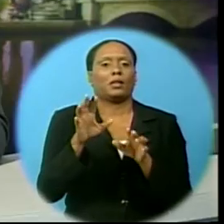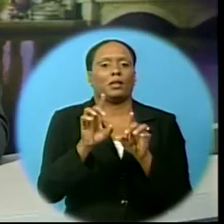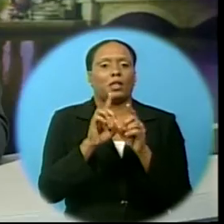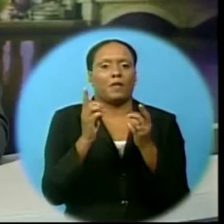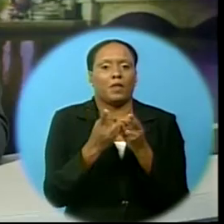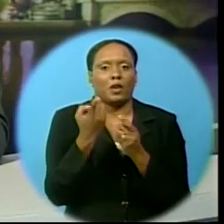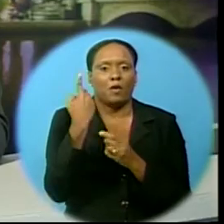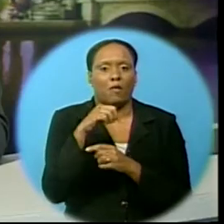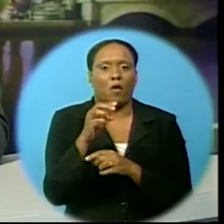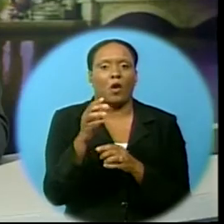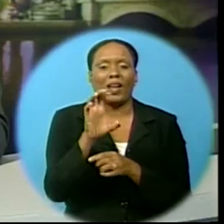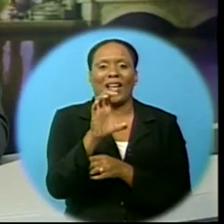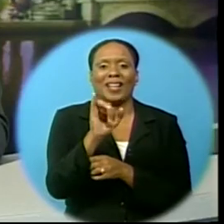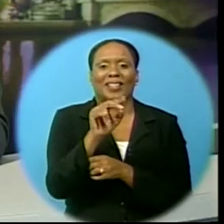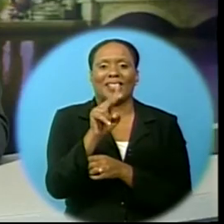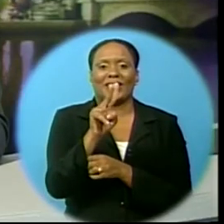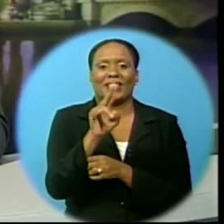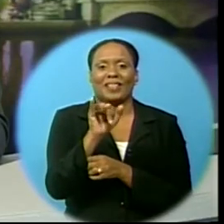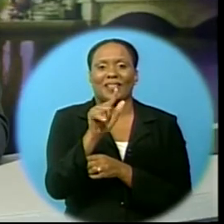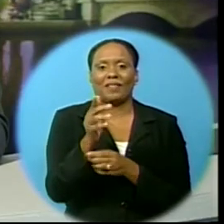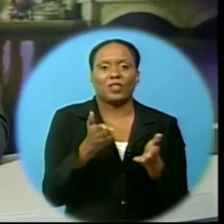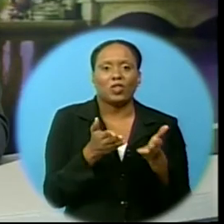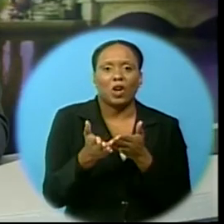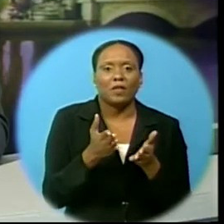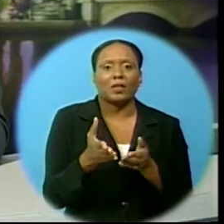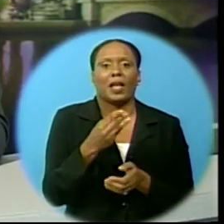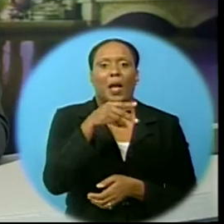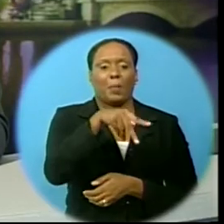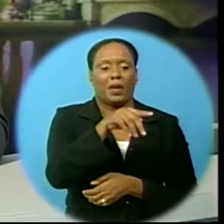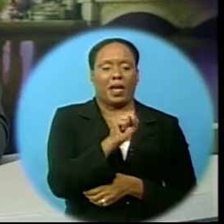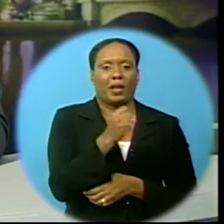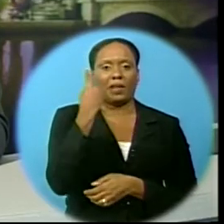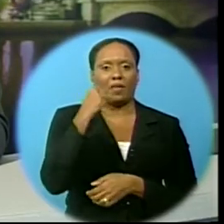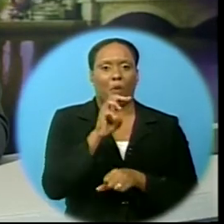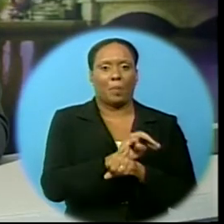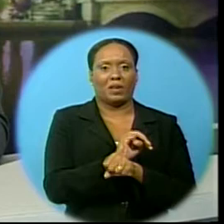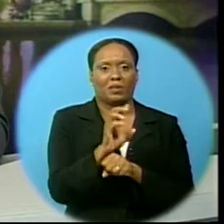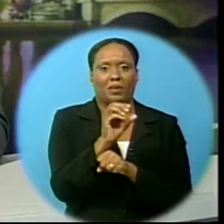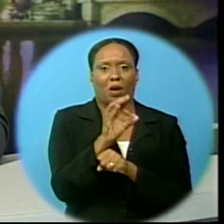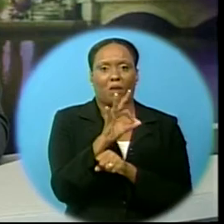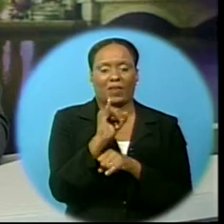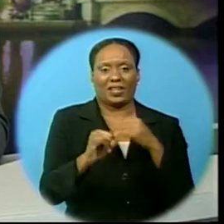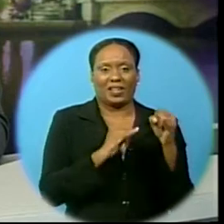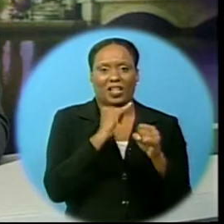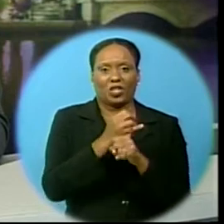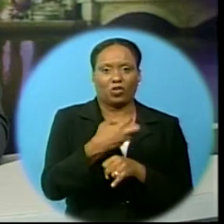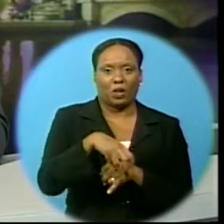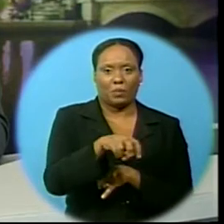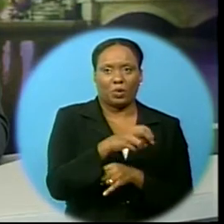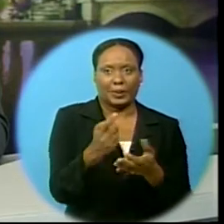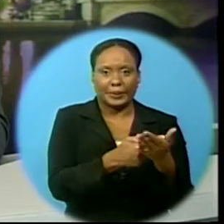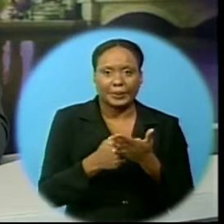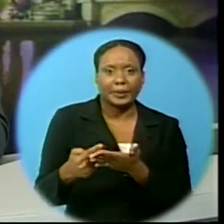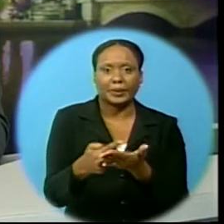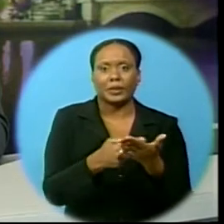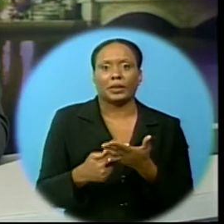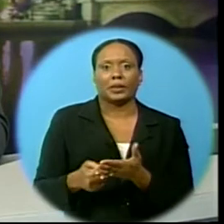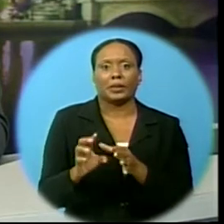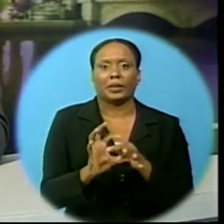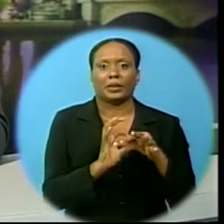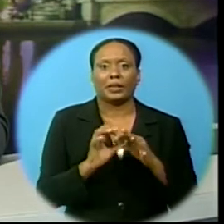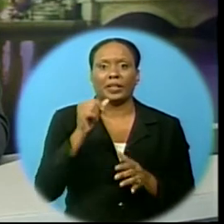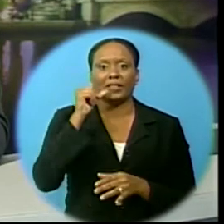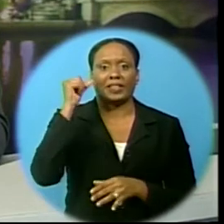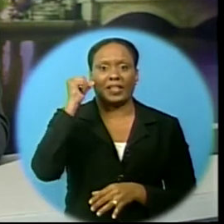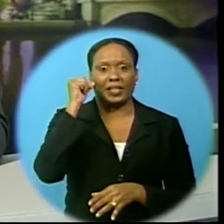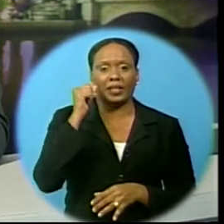Ministry of the Civil Service, and the Permanent Secretary in the Ministry of International Transport. Those talks were held at Baobab Towers at Warrens